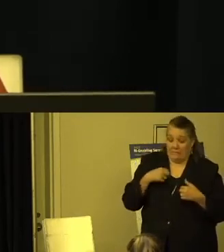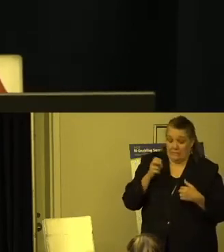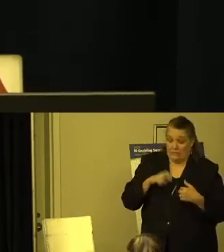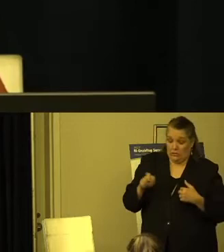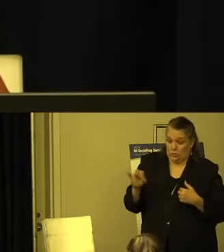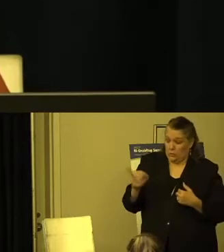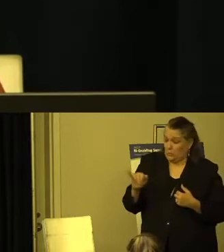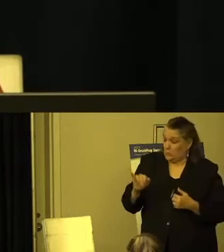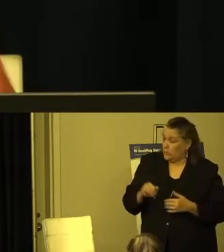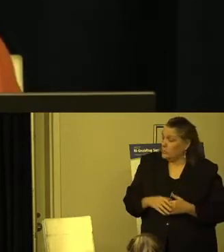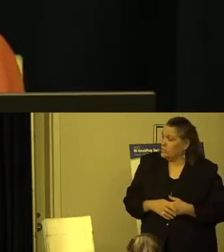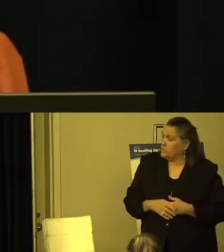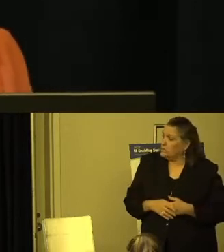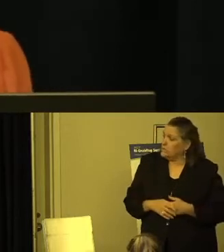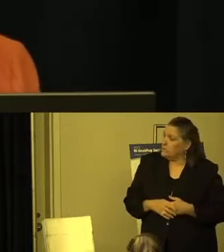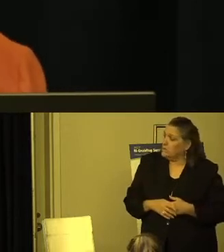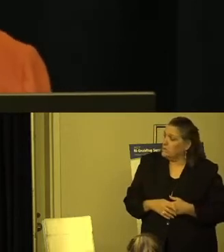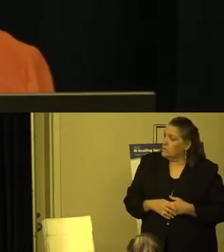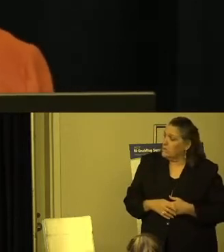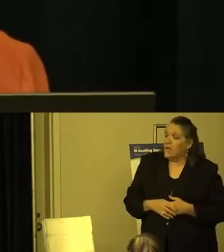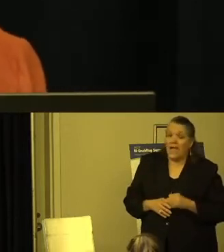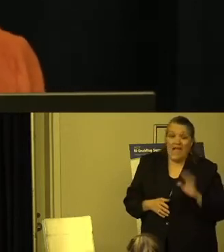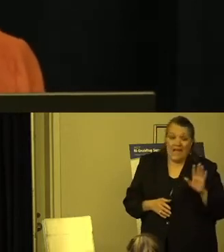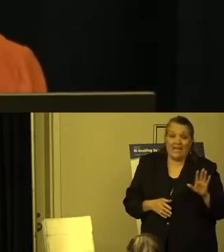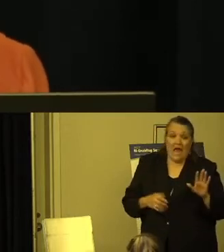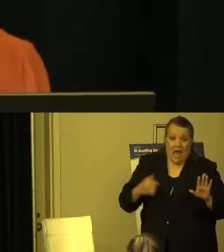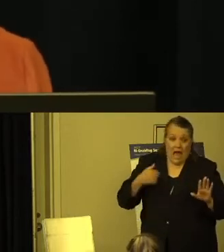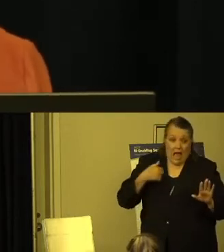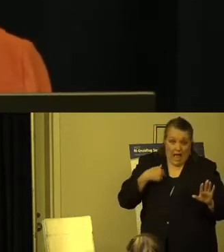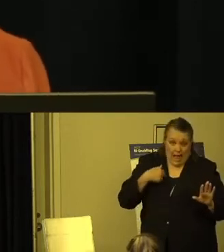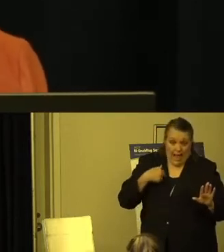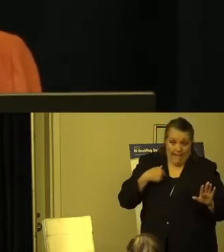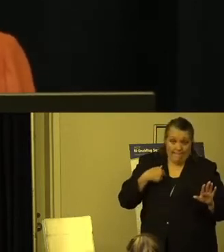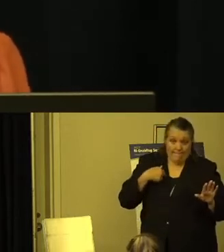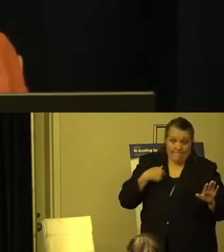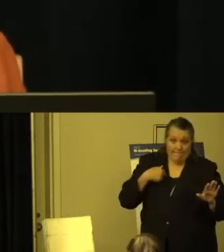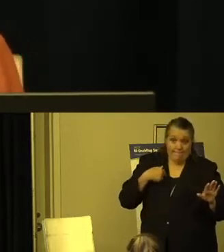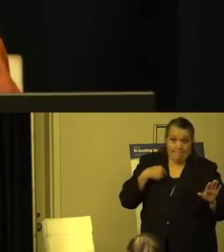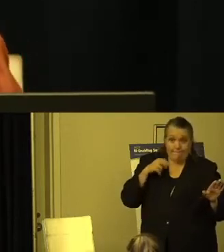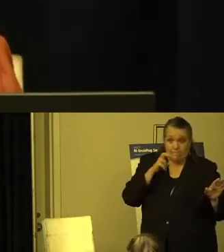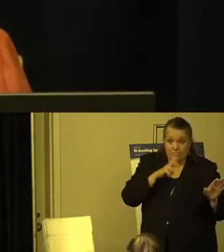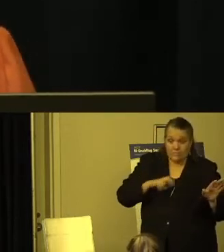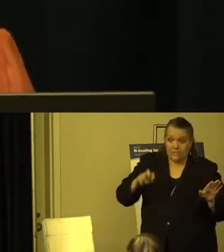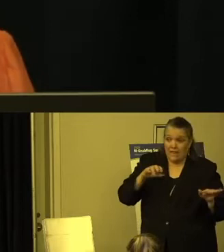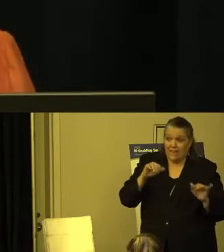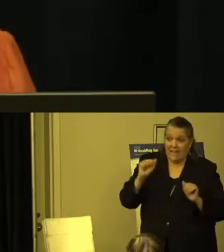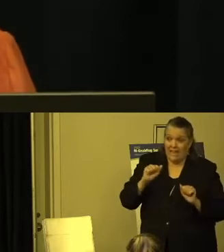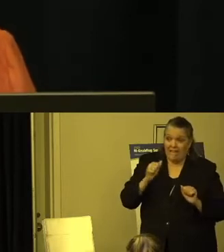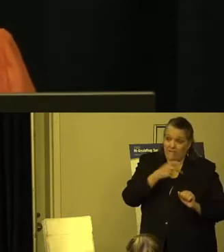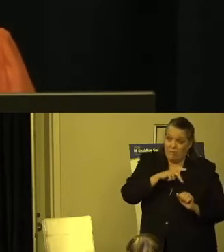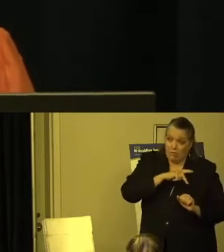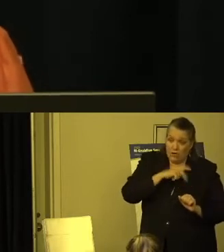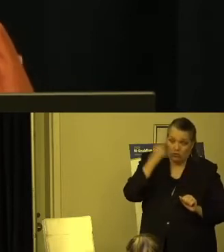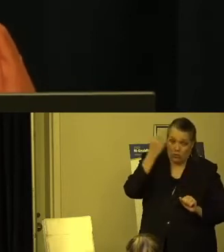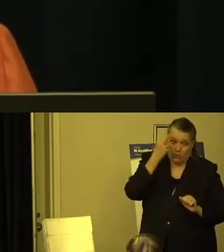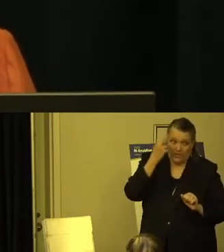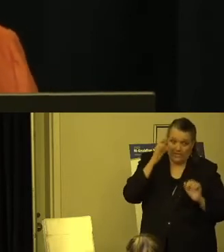I wanted to be very clear, I'm making the transition for my personal reasons after all these